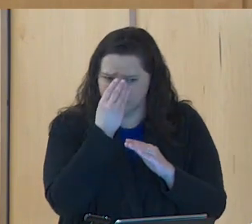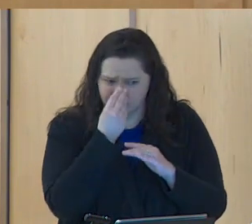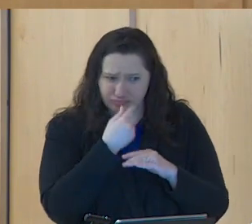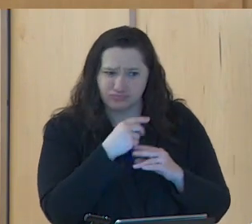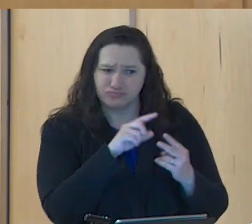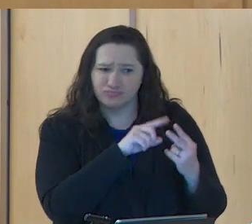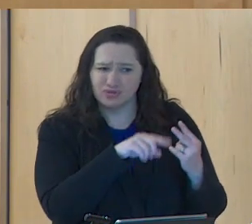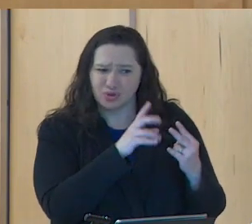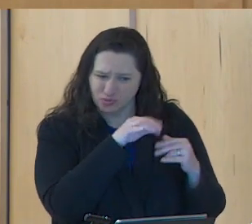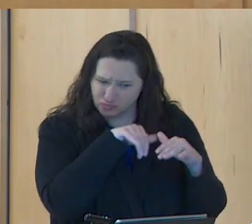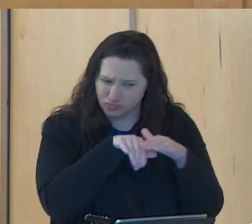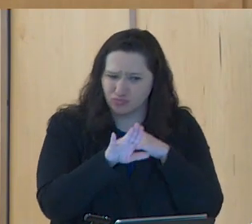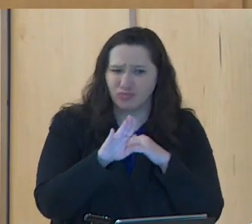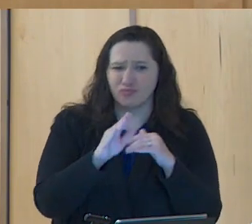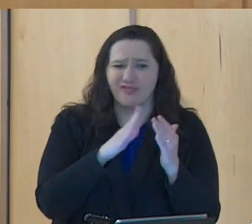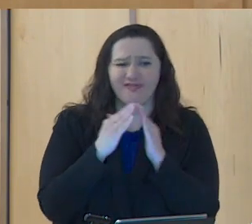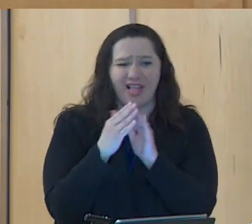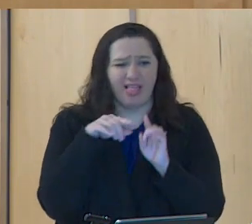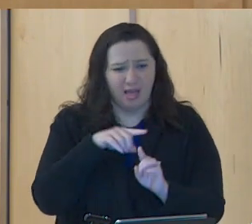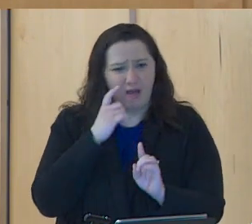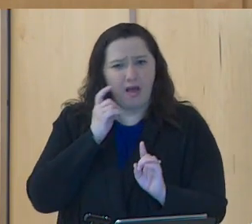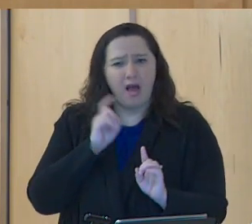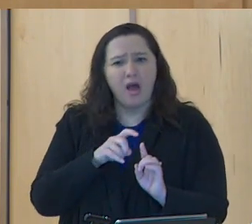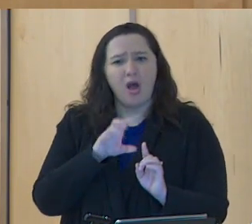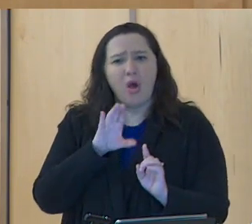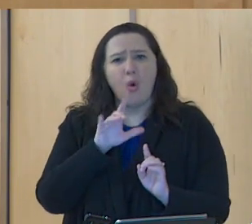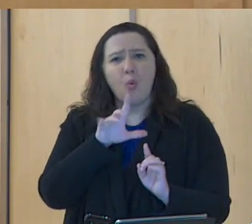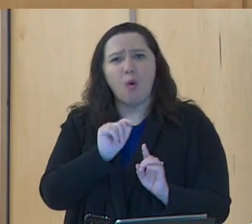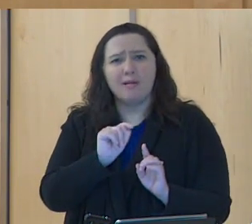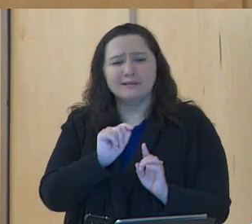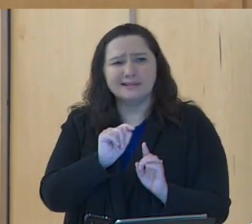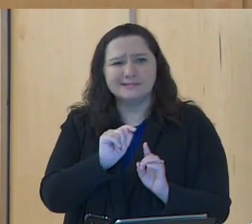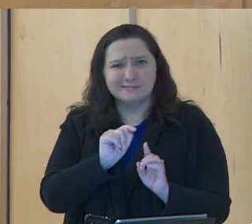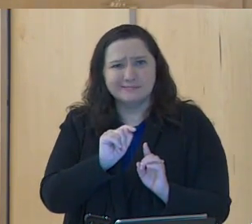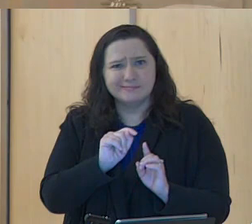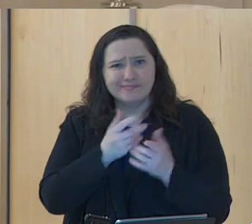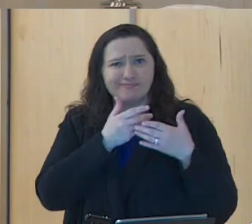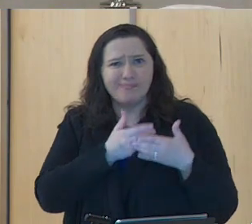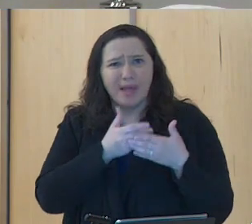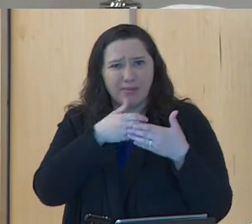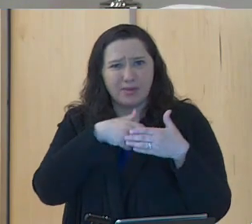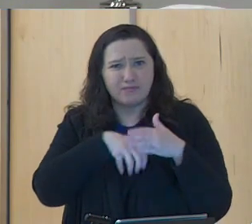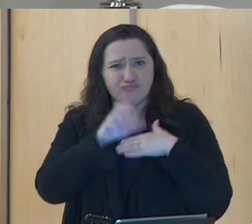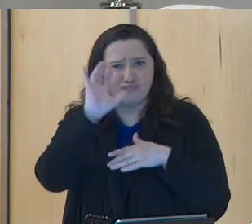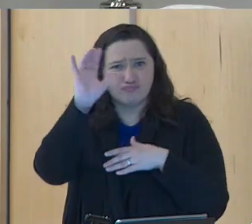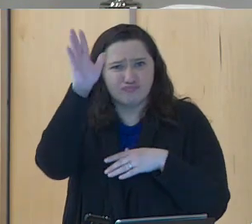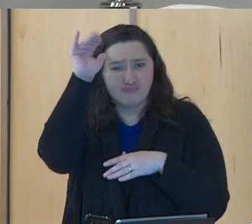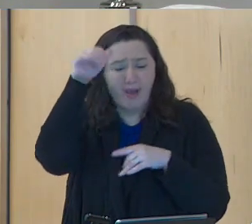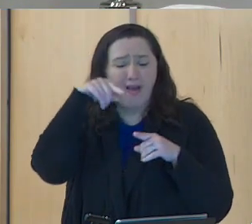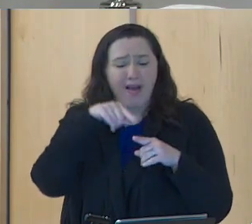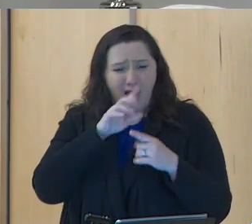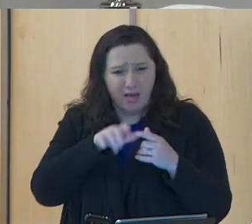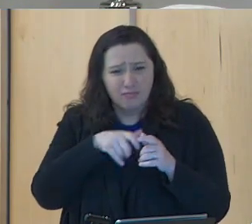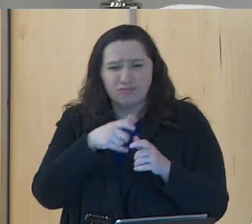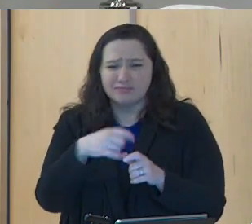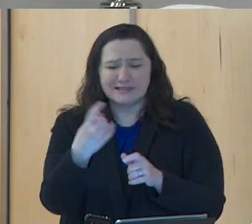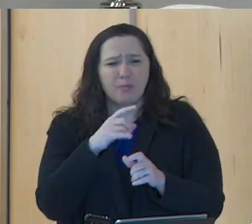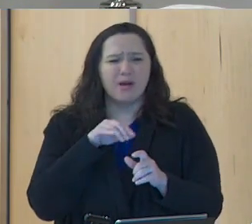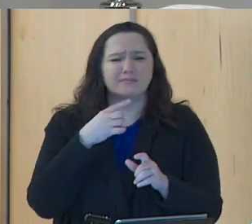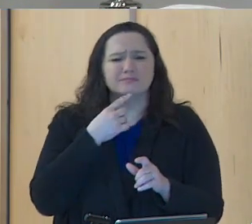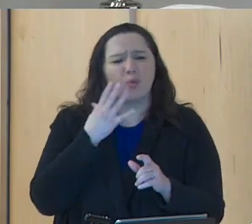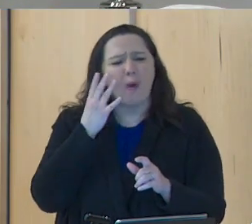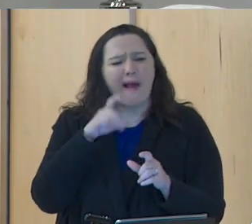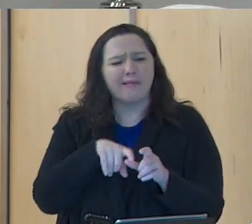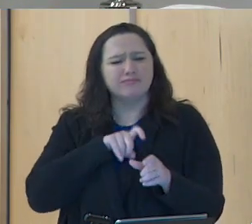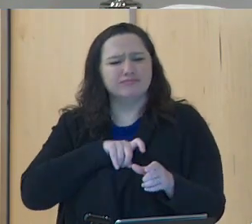find a colt that was tied up, and they were to untie it and bring it to him. And if anyone should object, why are you untying